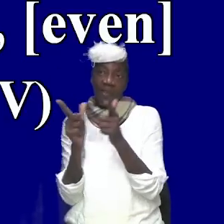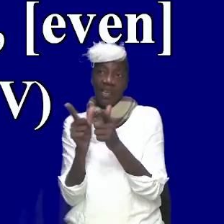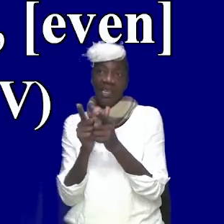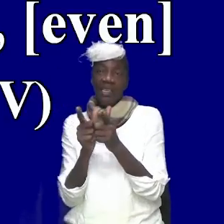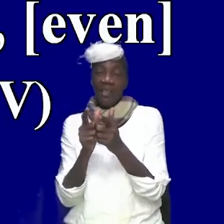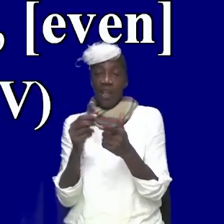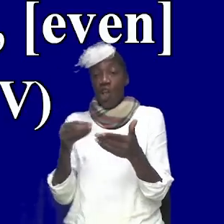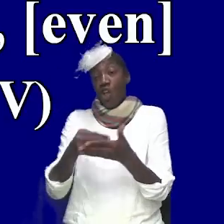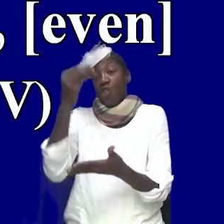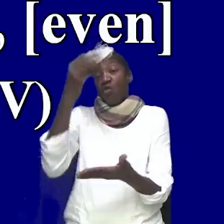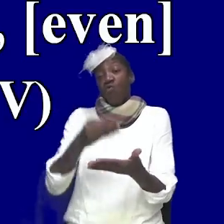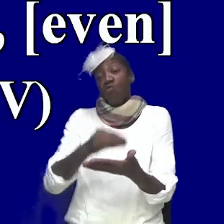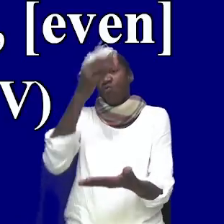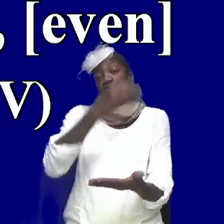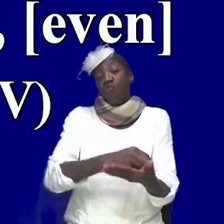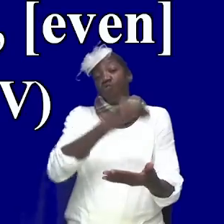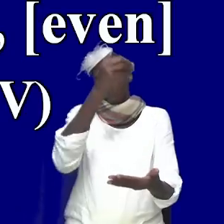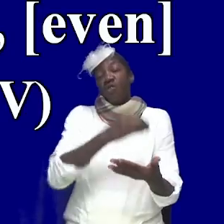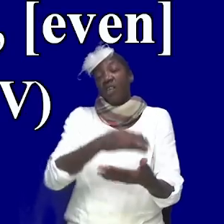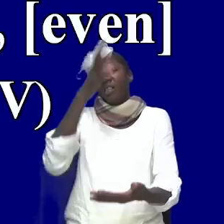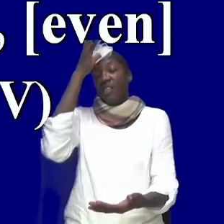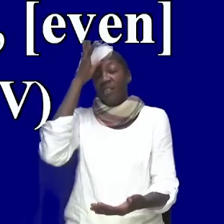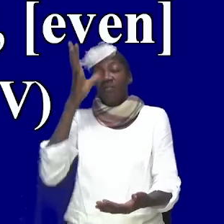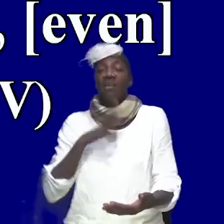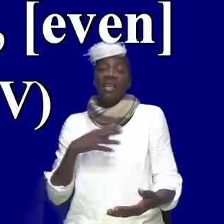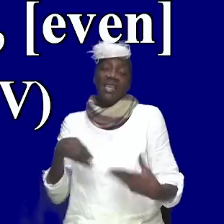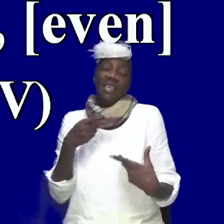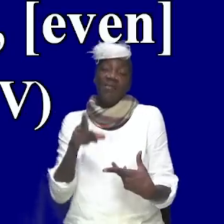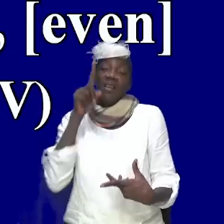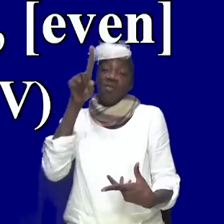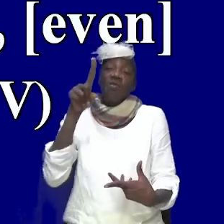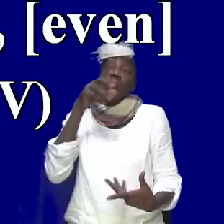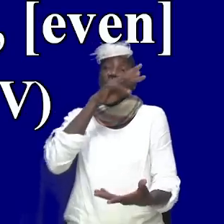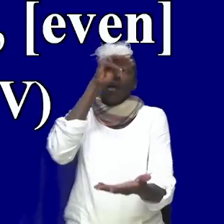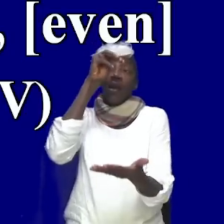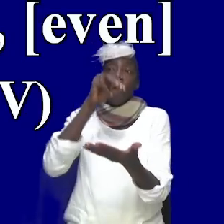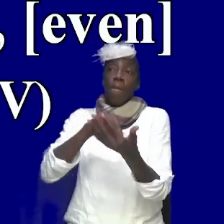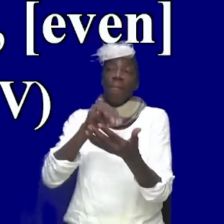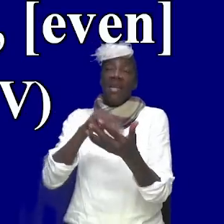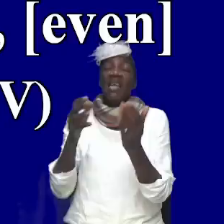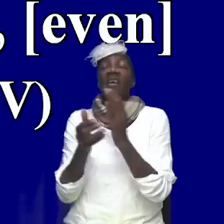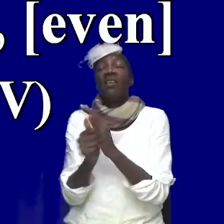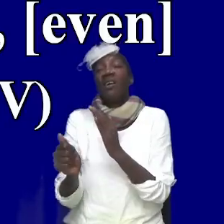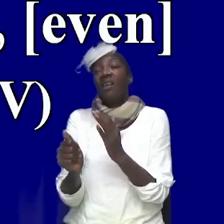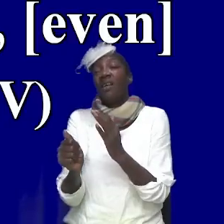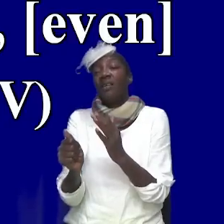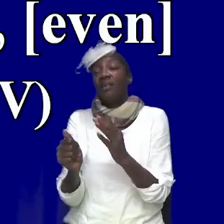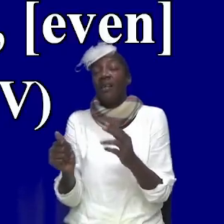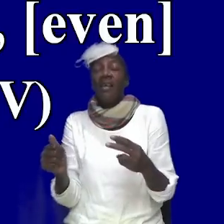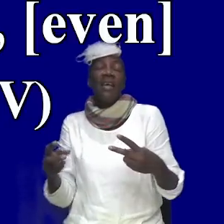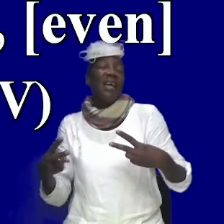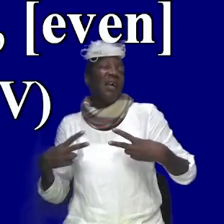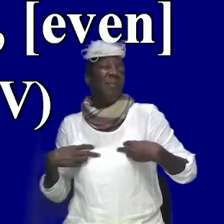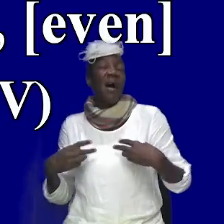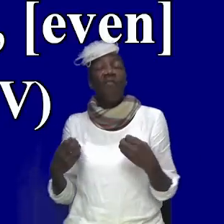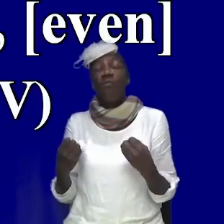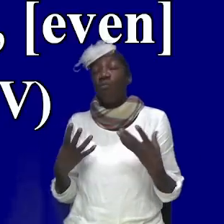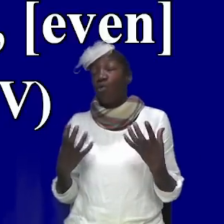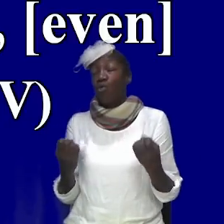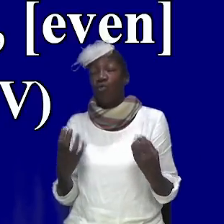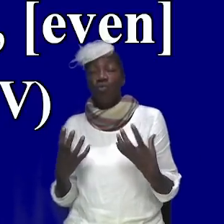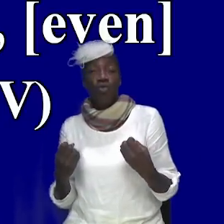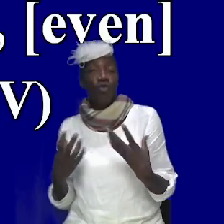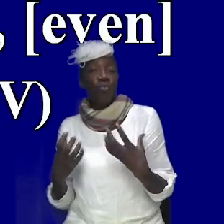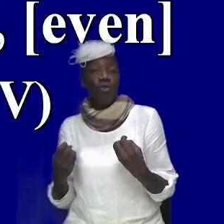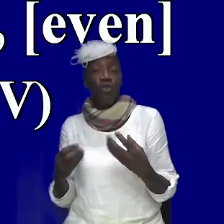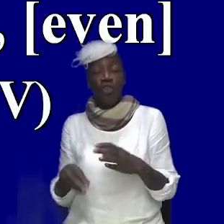rich man, might have give probably him showing $1 million, because he's wealthy. He had abundance according to the scripture.